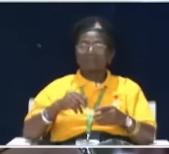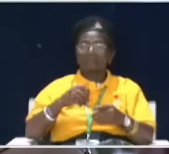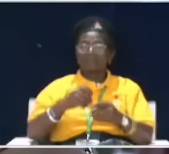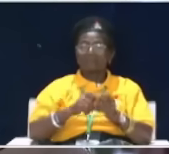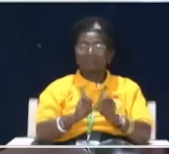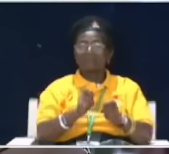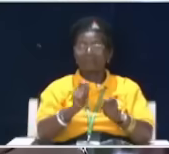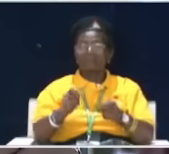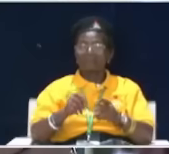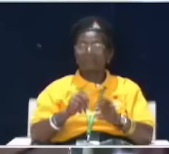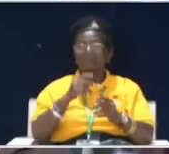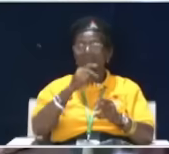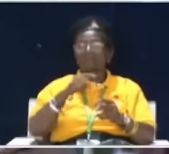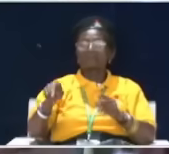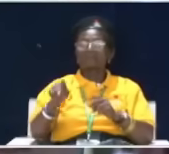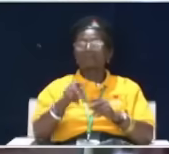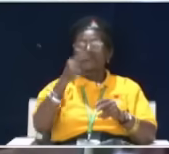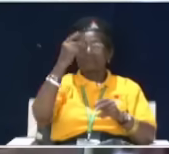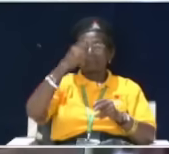verse